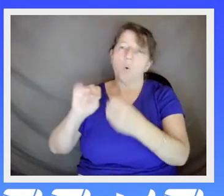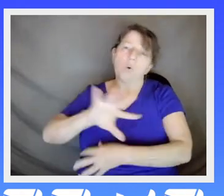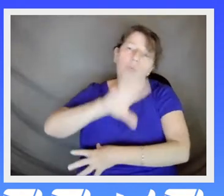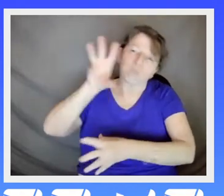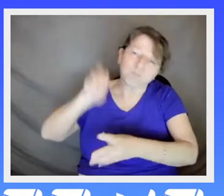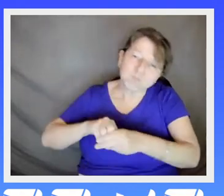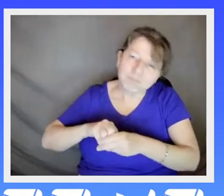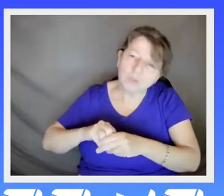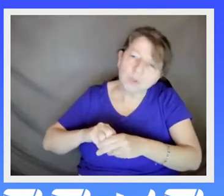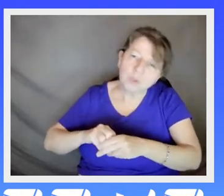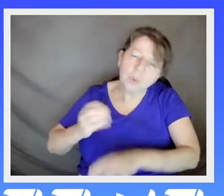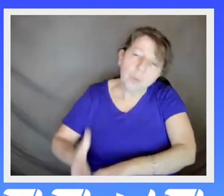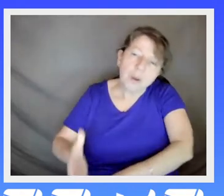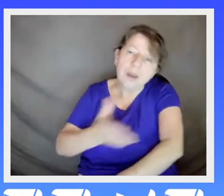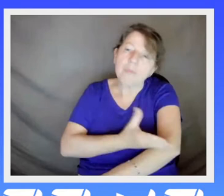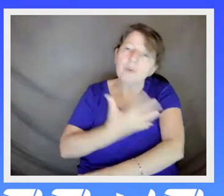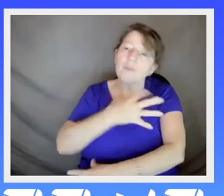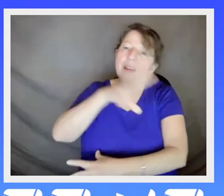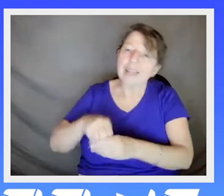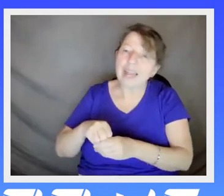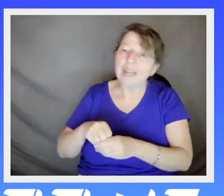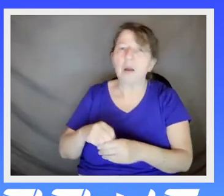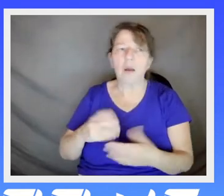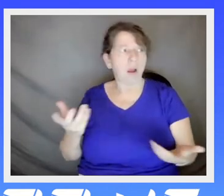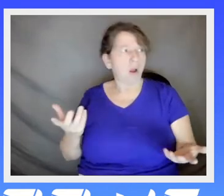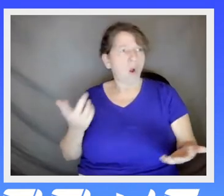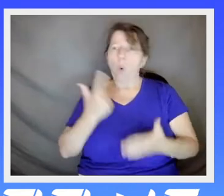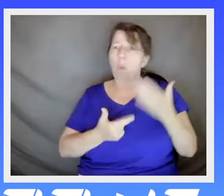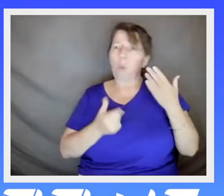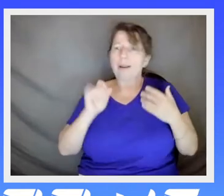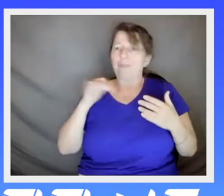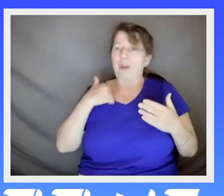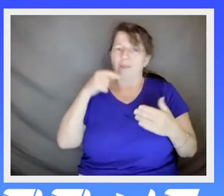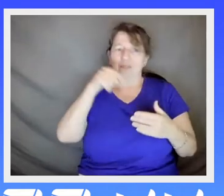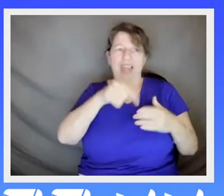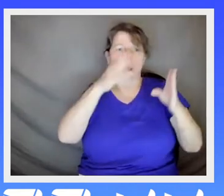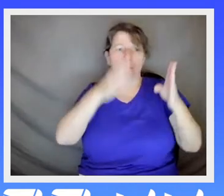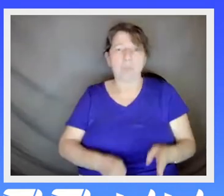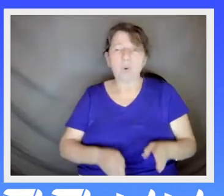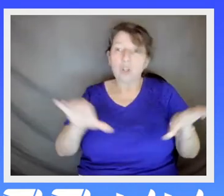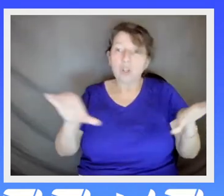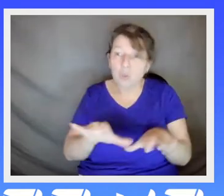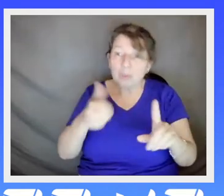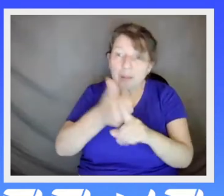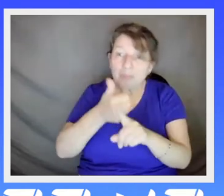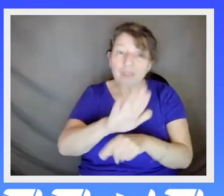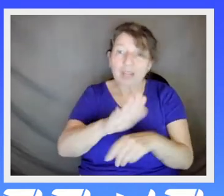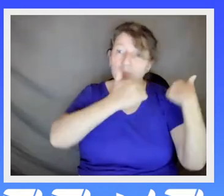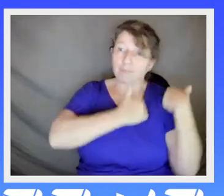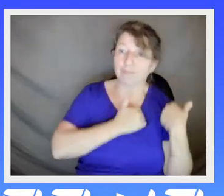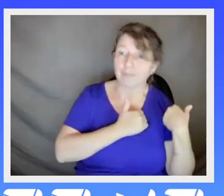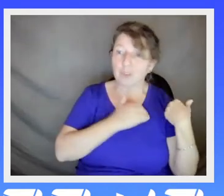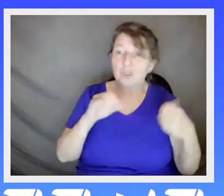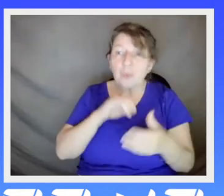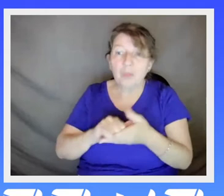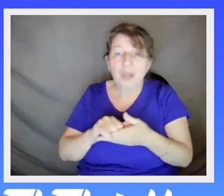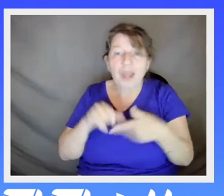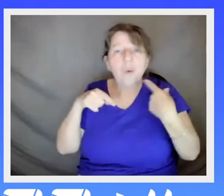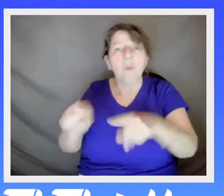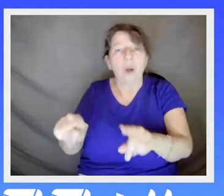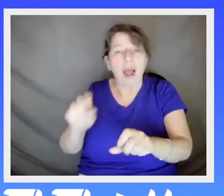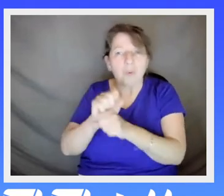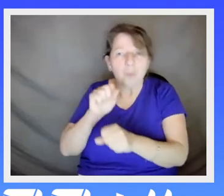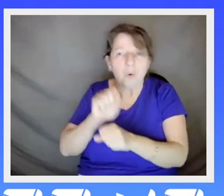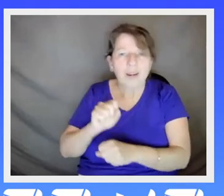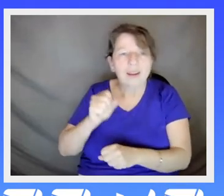would it mean to actually have human capital like that in our departments, being a part of how we do business in the city of Boston? So really thinking outside the box